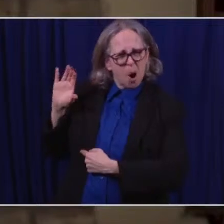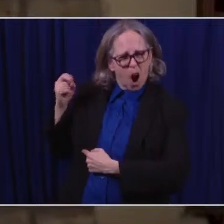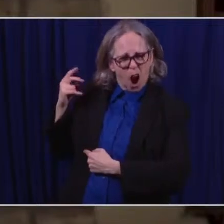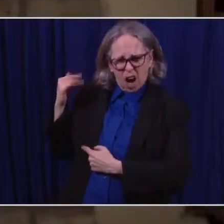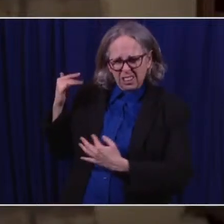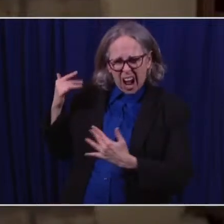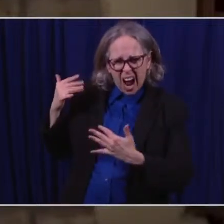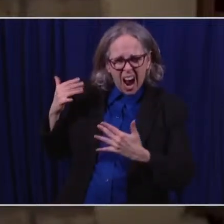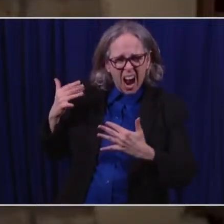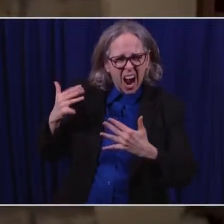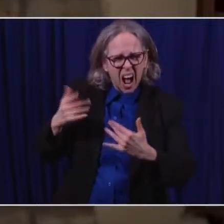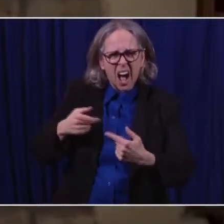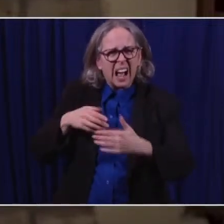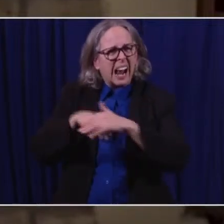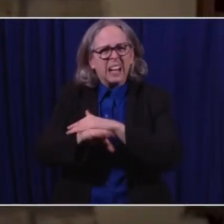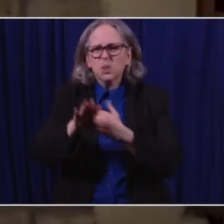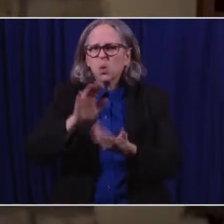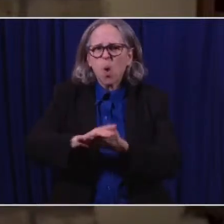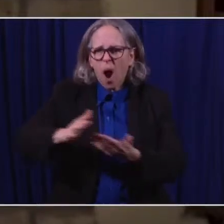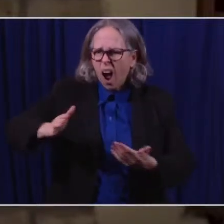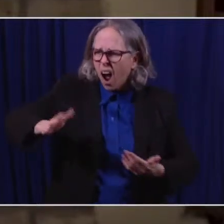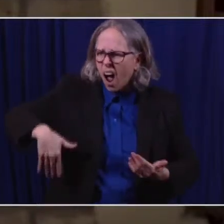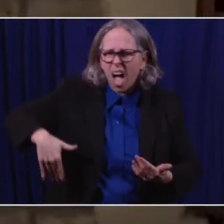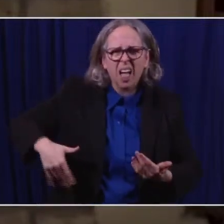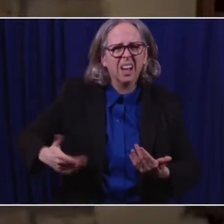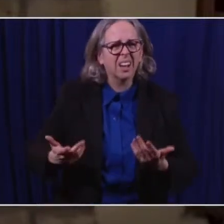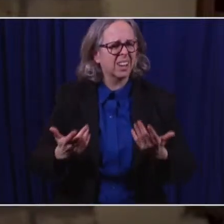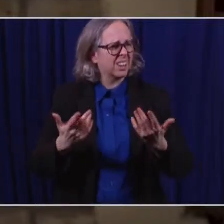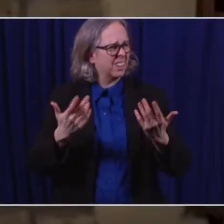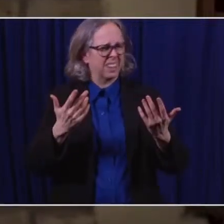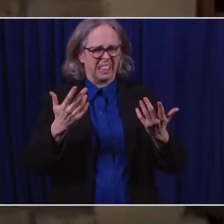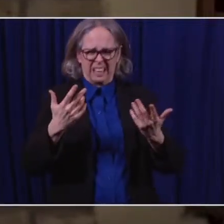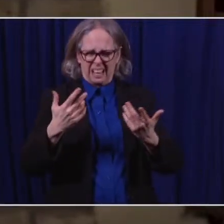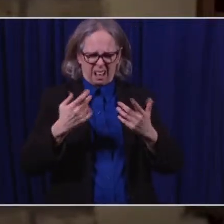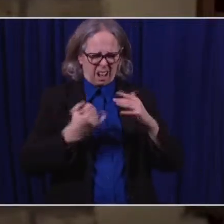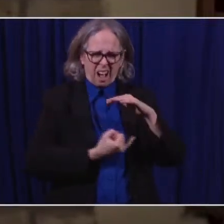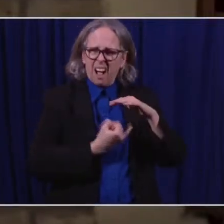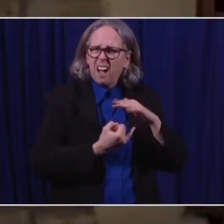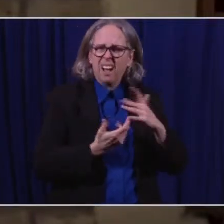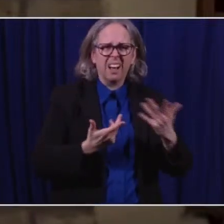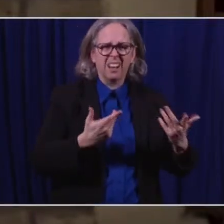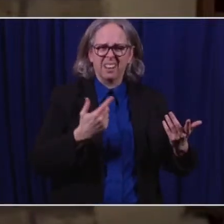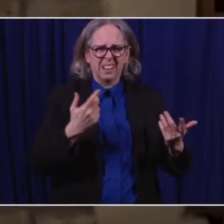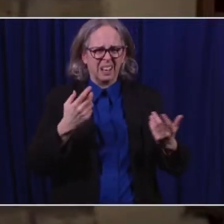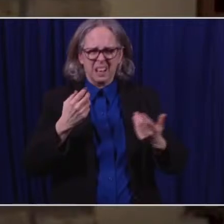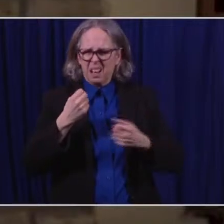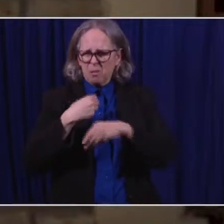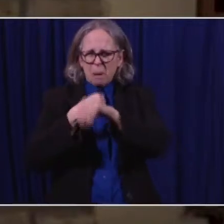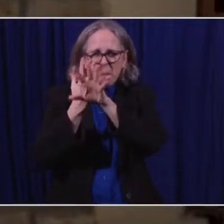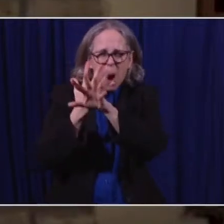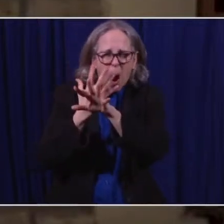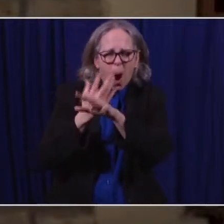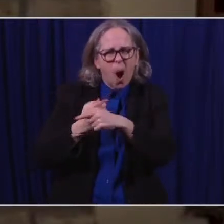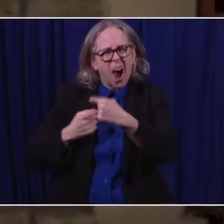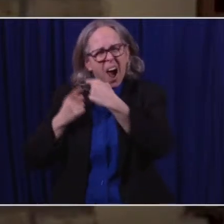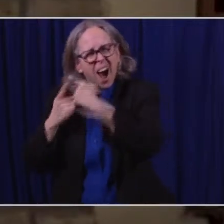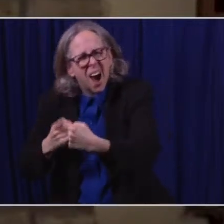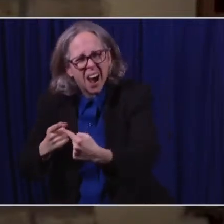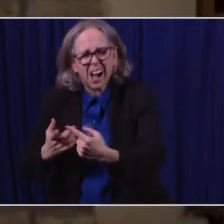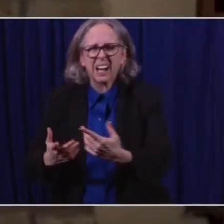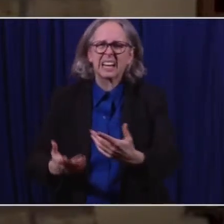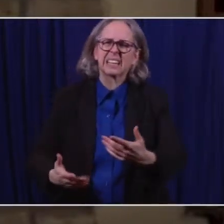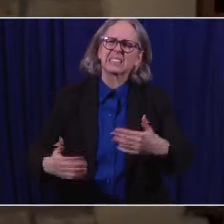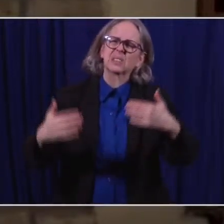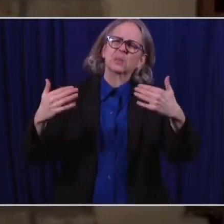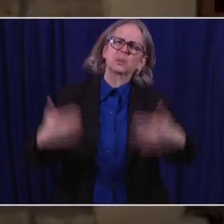year. Some have been remote for the great bulk of that time period. We want to give every school that opportunity to go